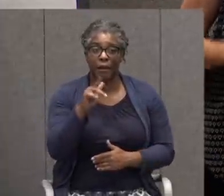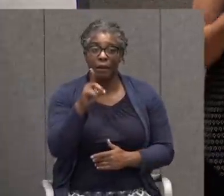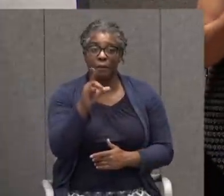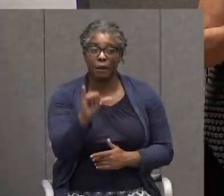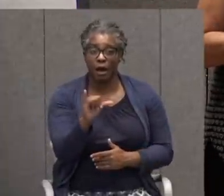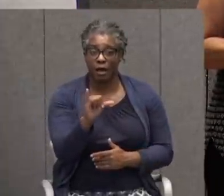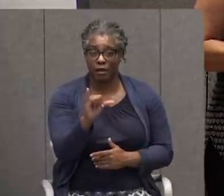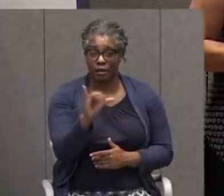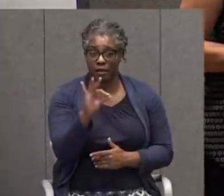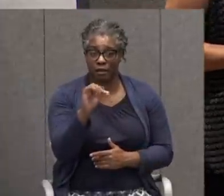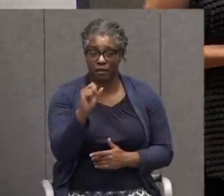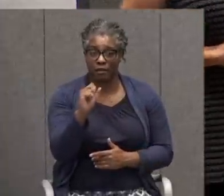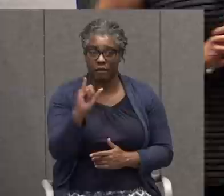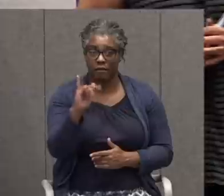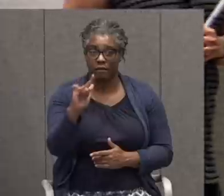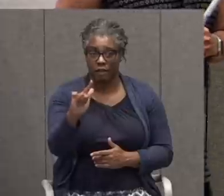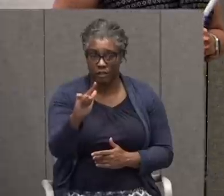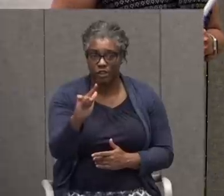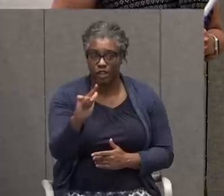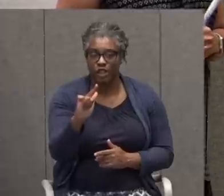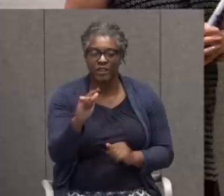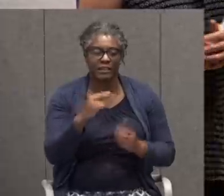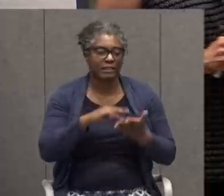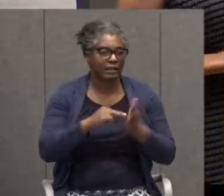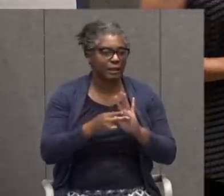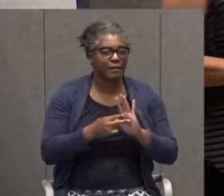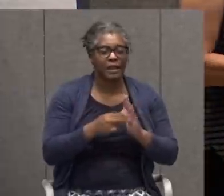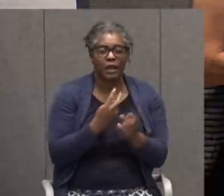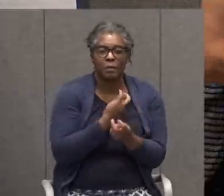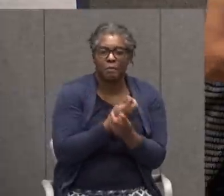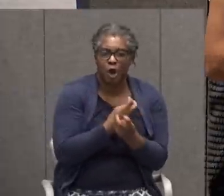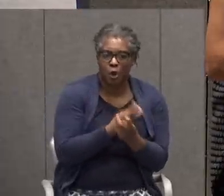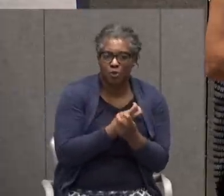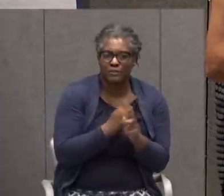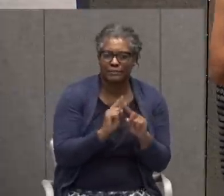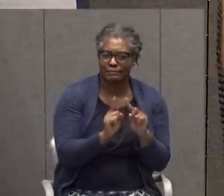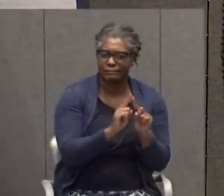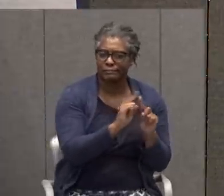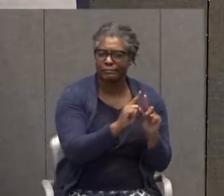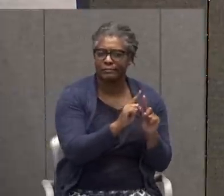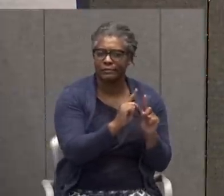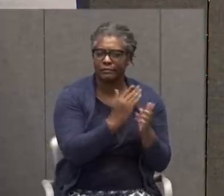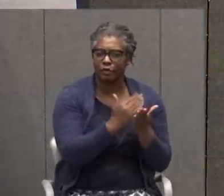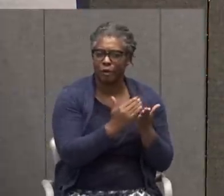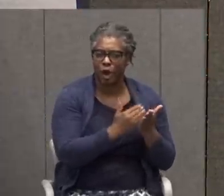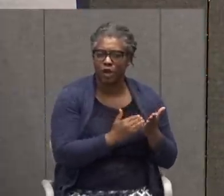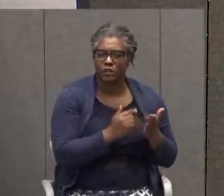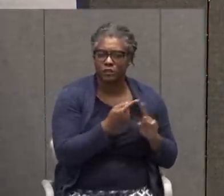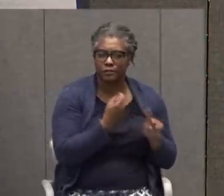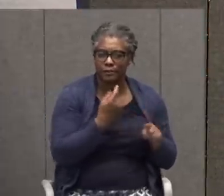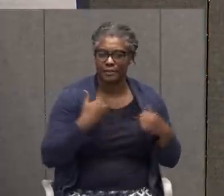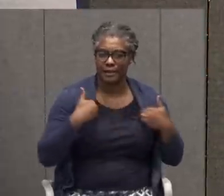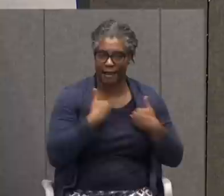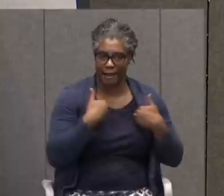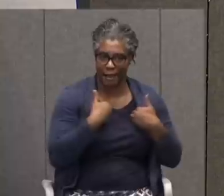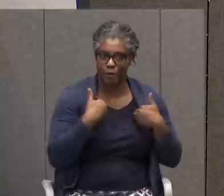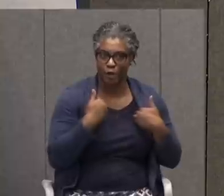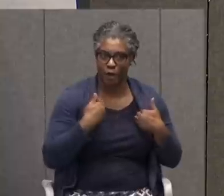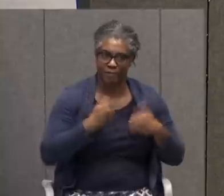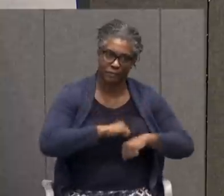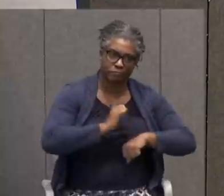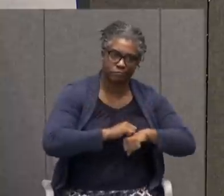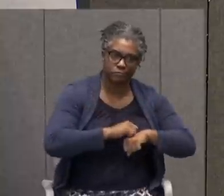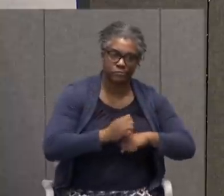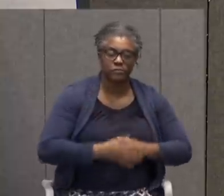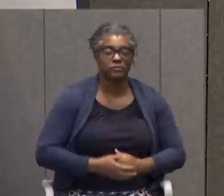bones. And Ms. Jacobson is going to show you some other fossilized animal parts. All right, trace fossils are